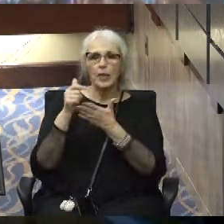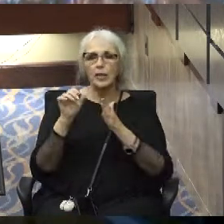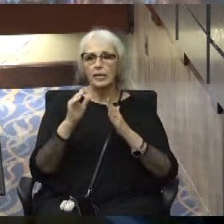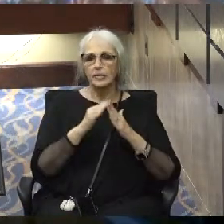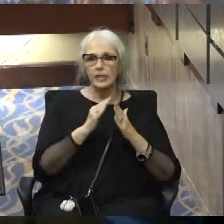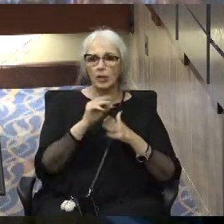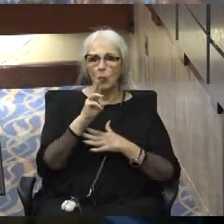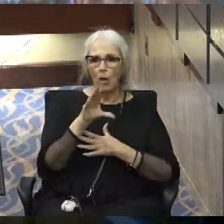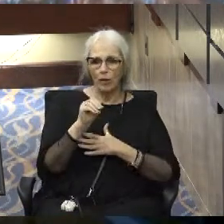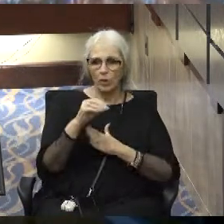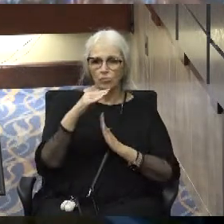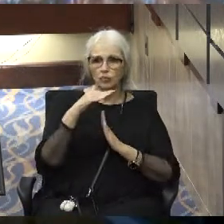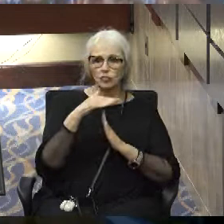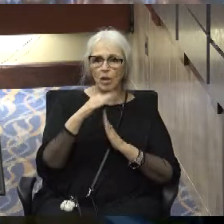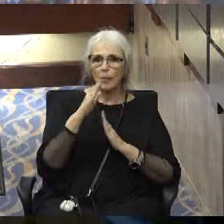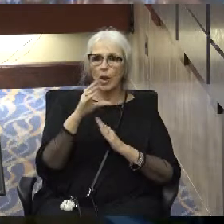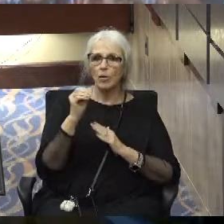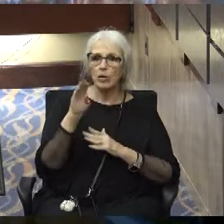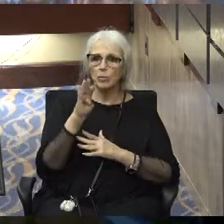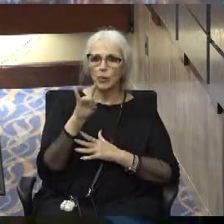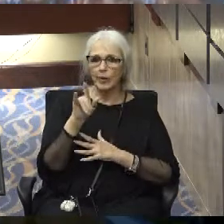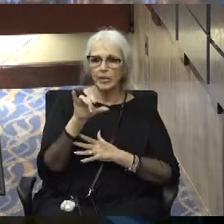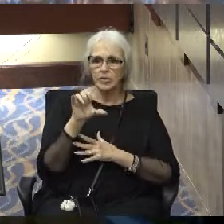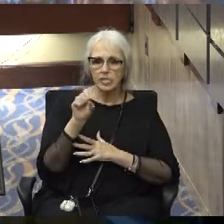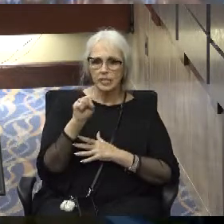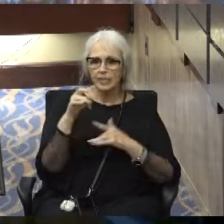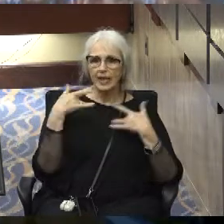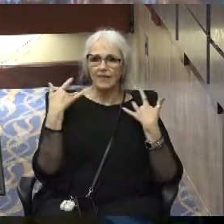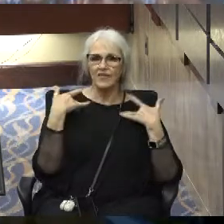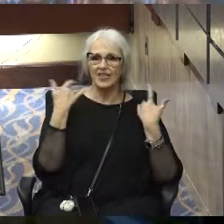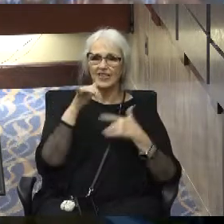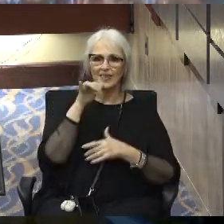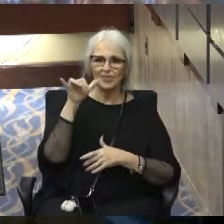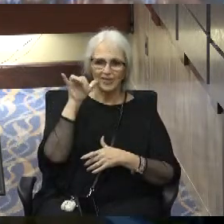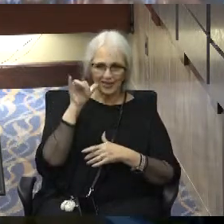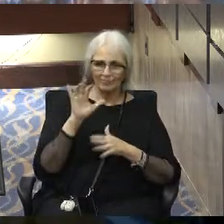a top-tier 4th on the Brazos event yesterday. Oh, yes.